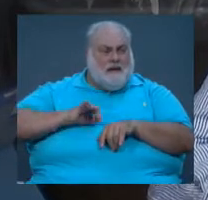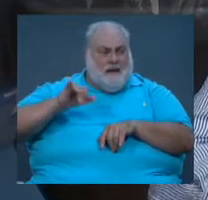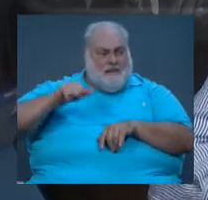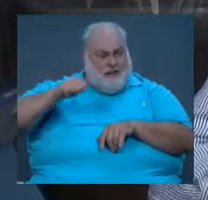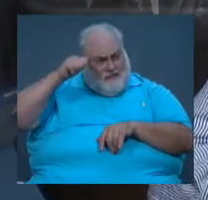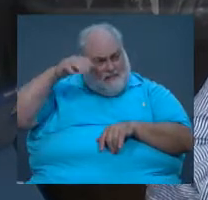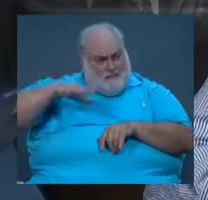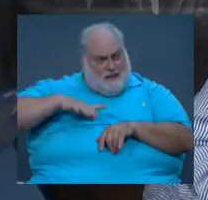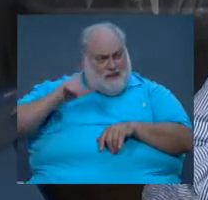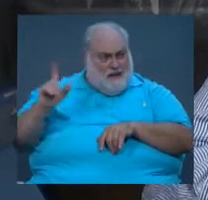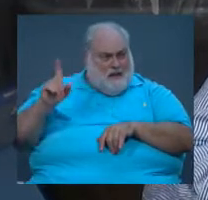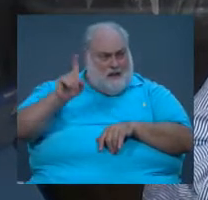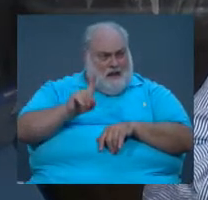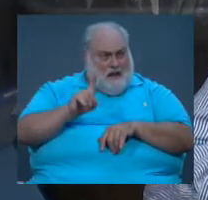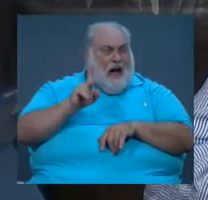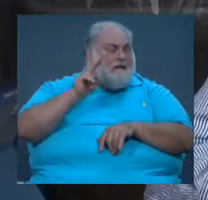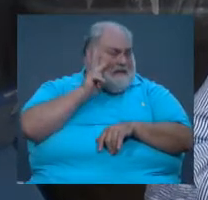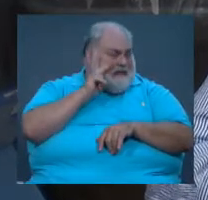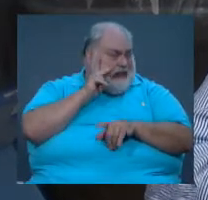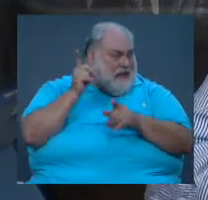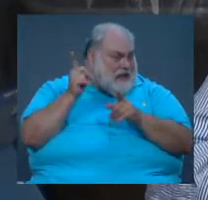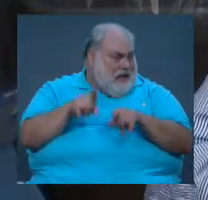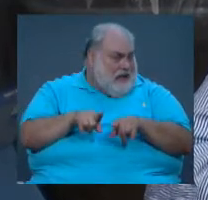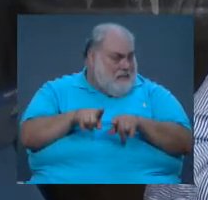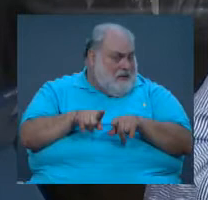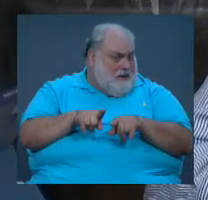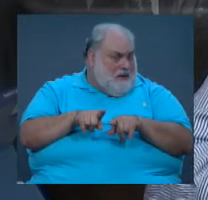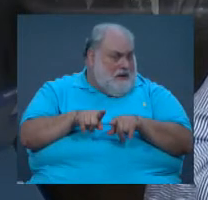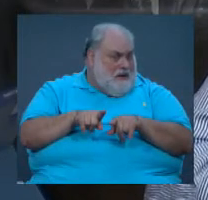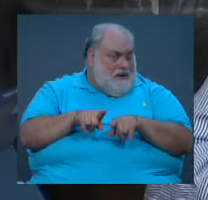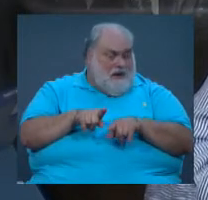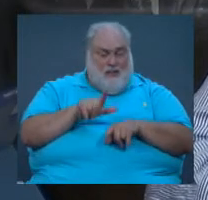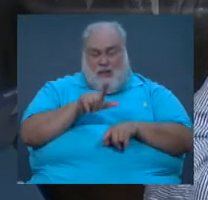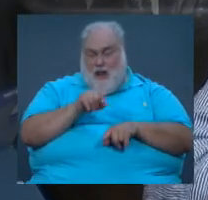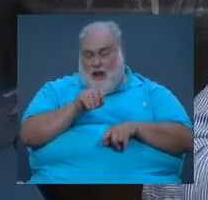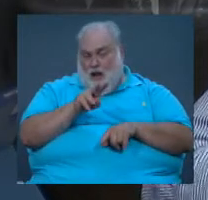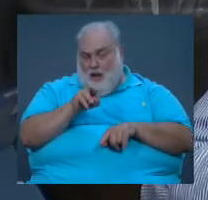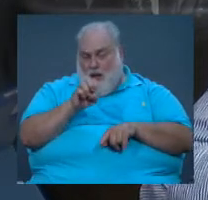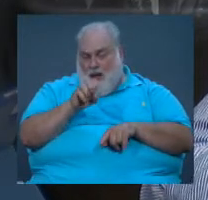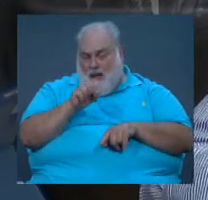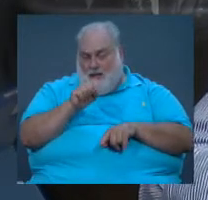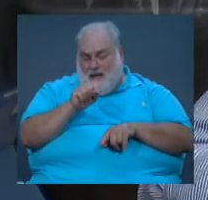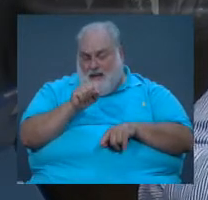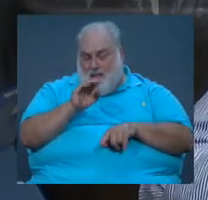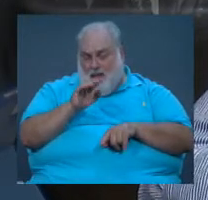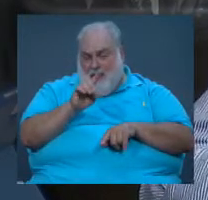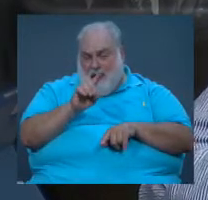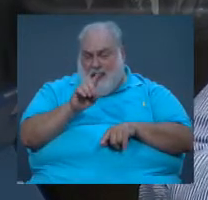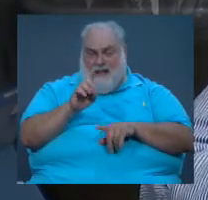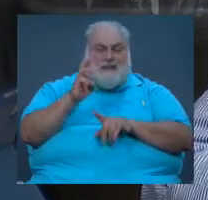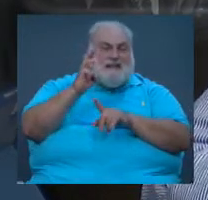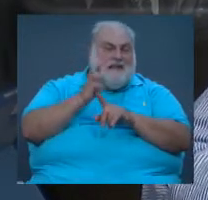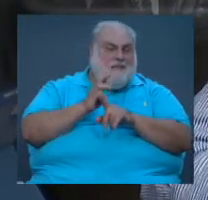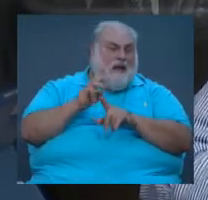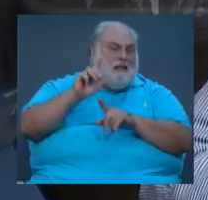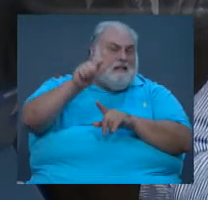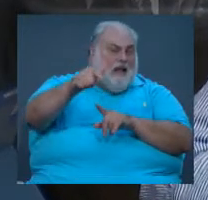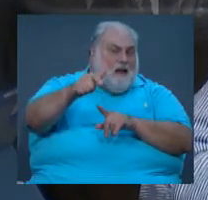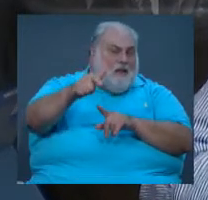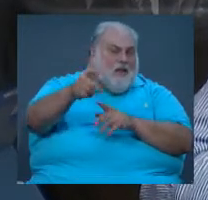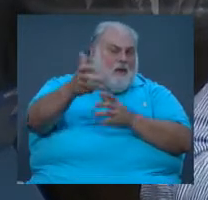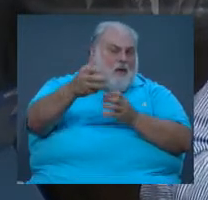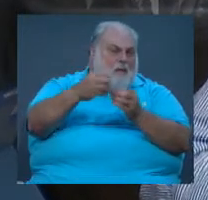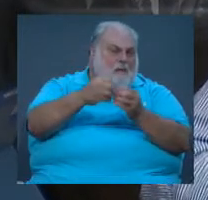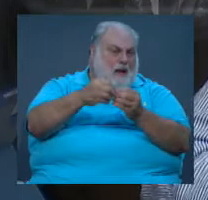man should come back, I know I've seen this happen, where they are the lowest bidder, but then they'll come back 6 months and they want more money, and we give it to